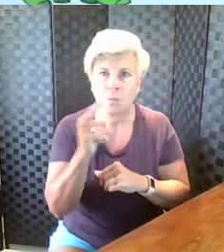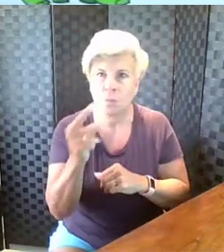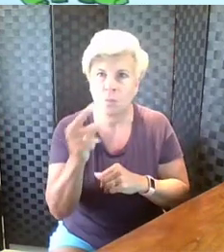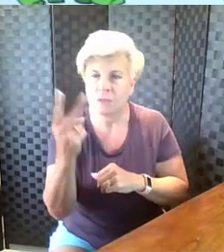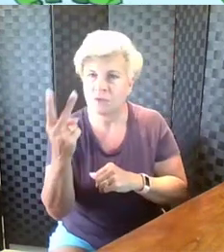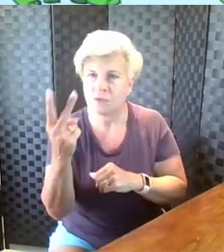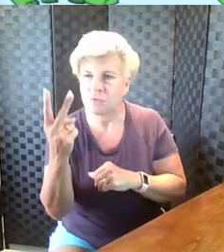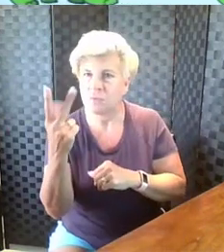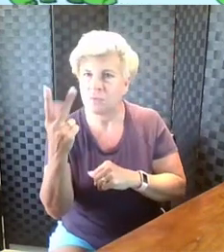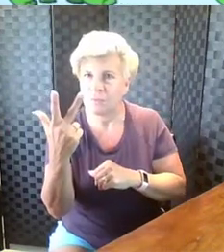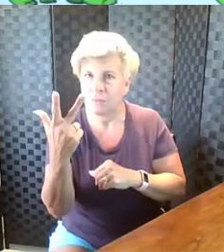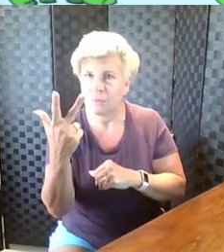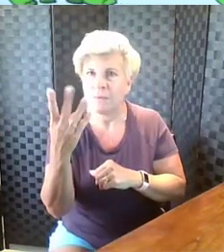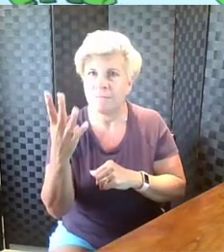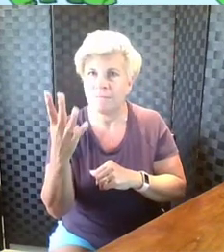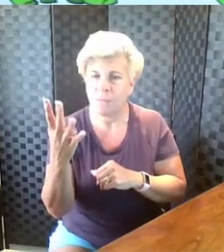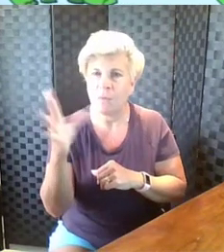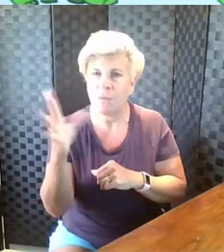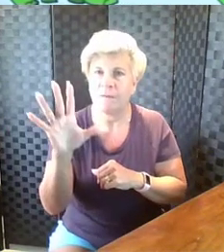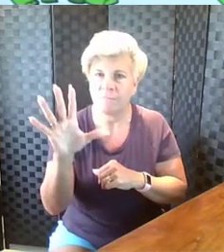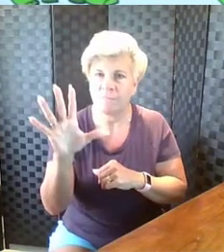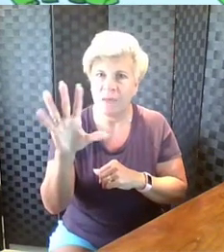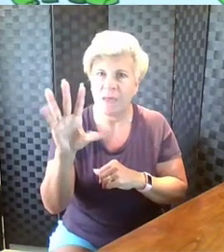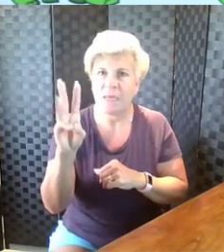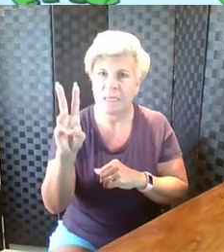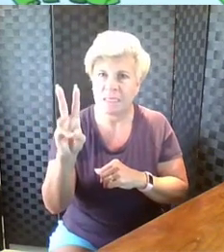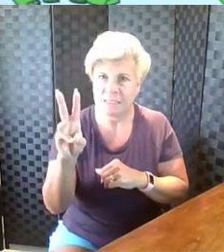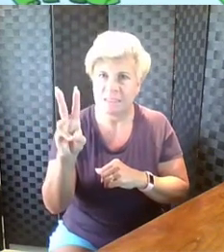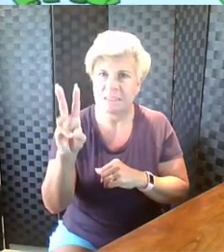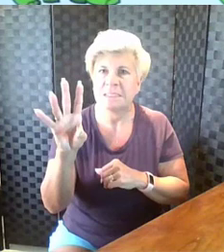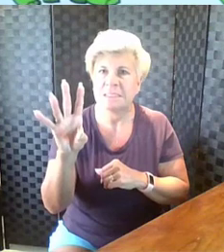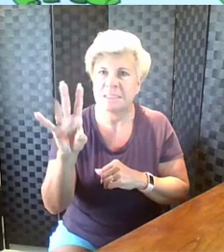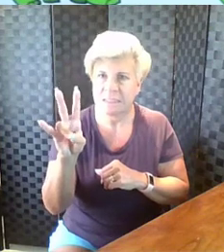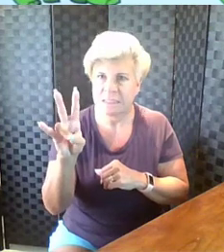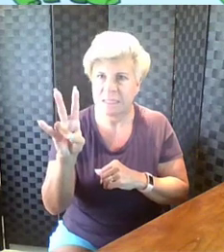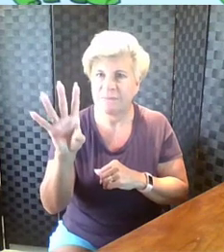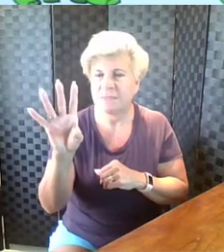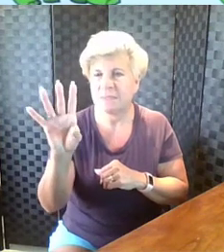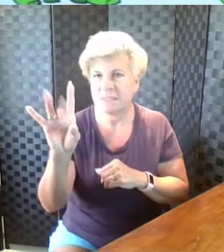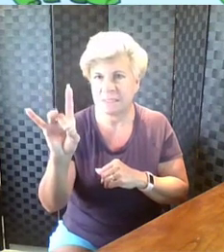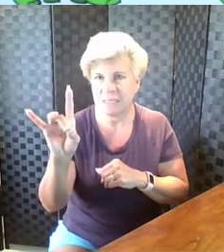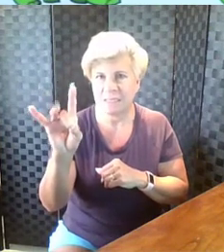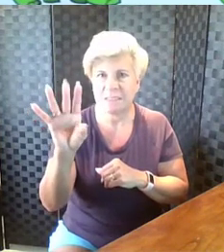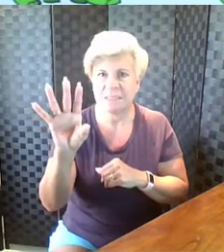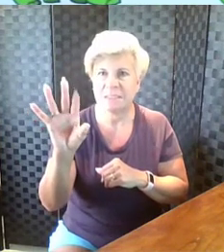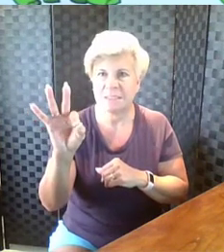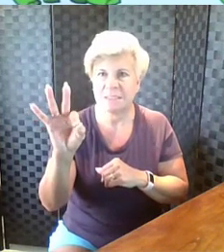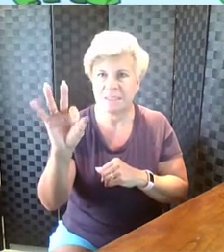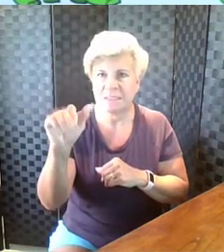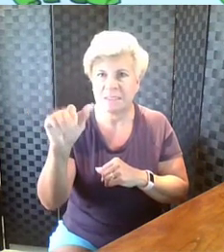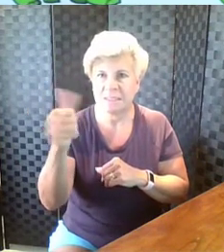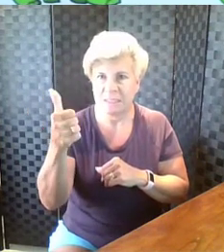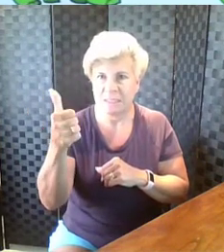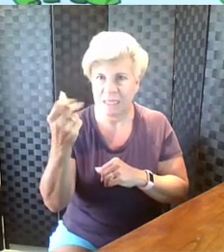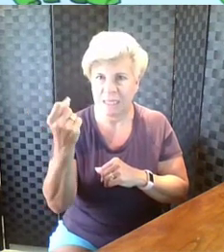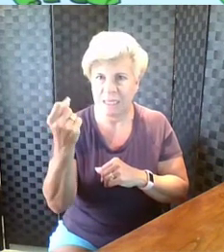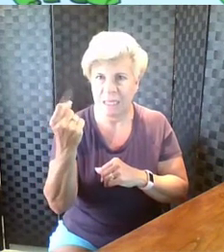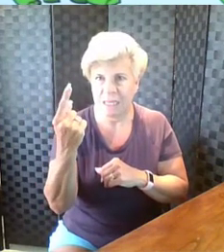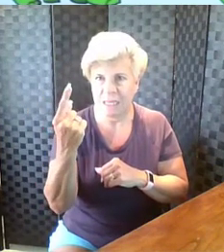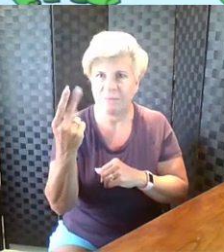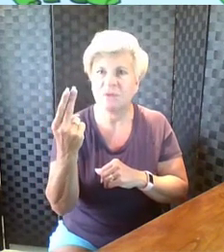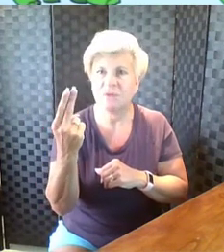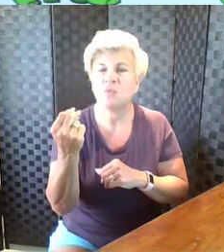1, 2, 3, 4, 5, 6, 7, 8, 9,